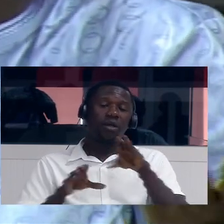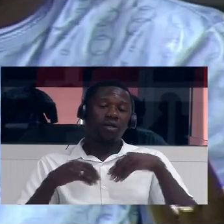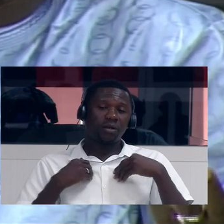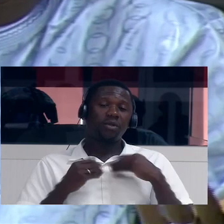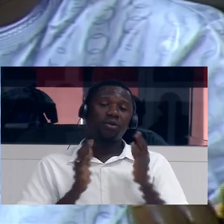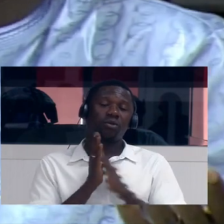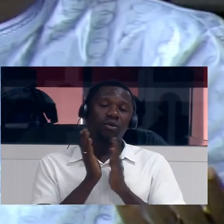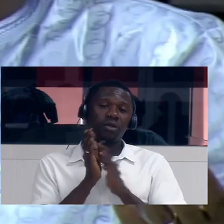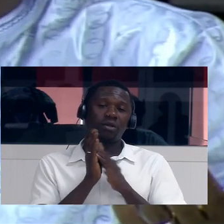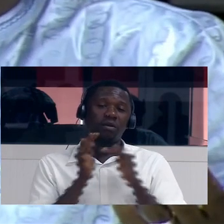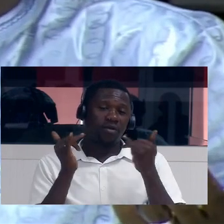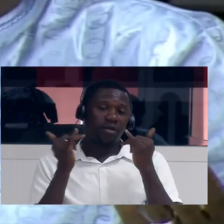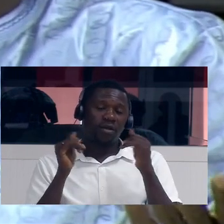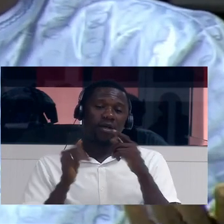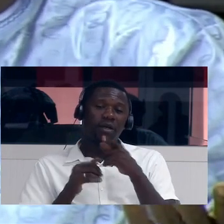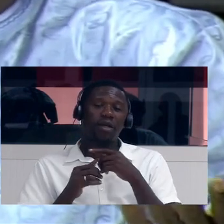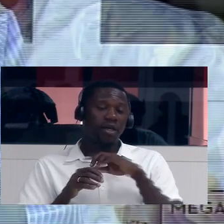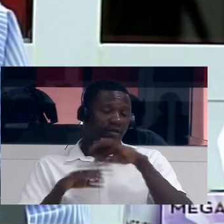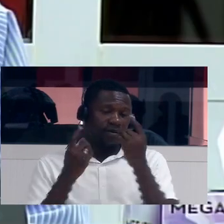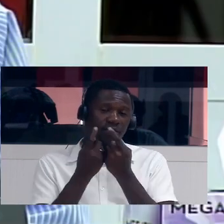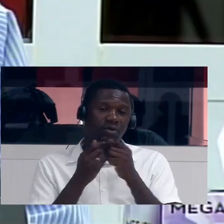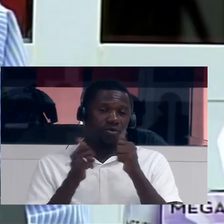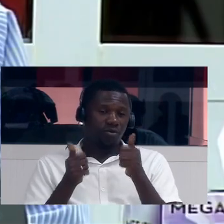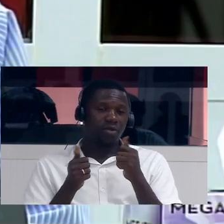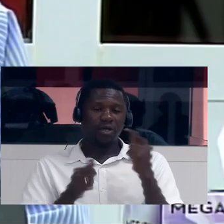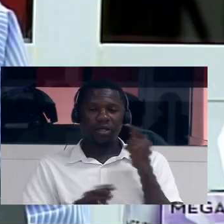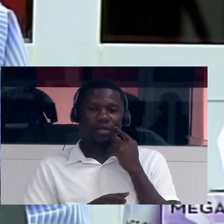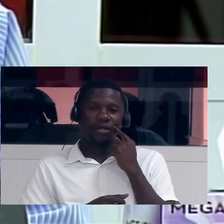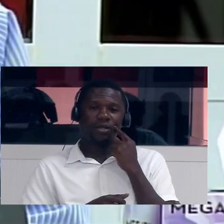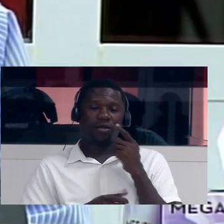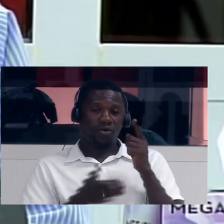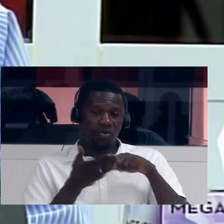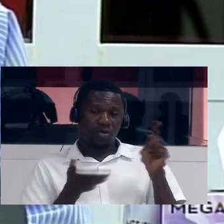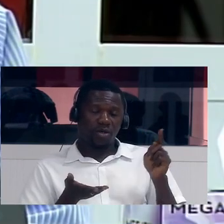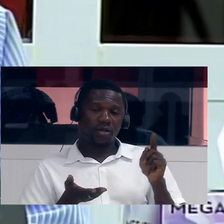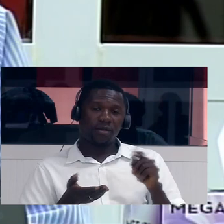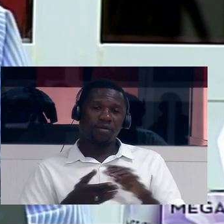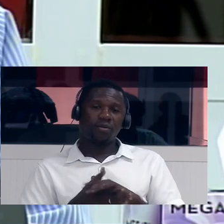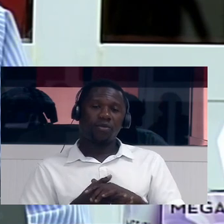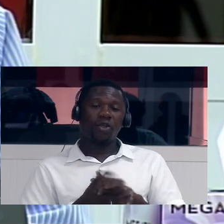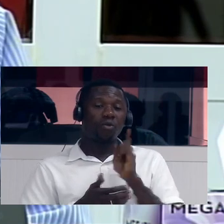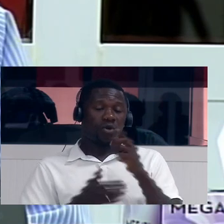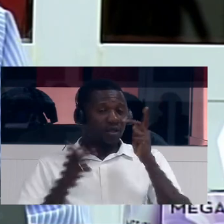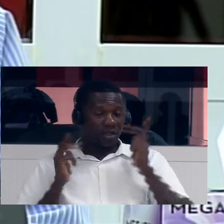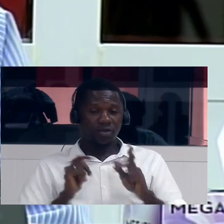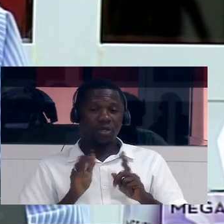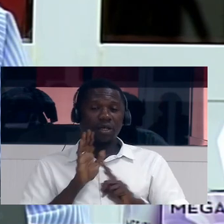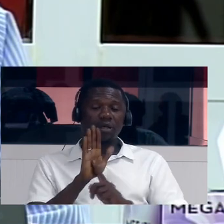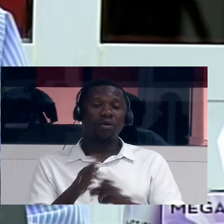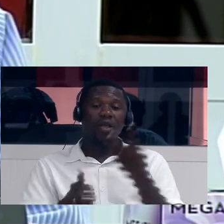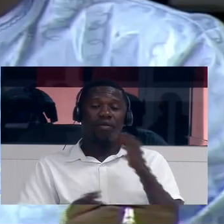because everything was good and dandy, correct? But counsel, if somebody calls you and says